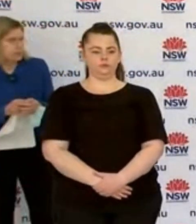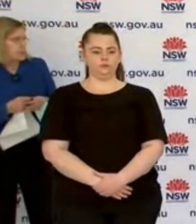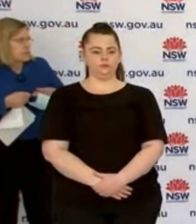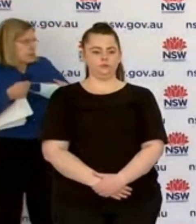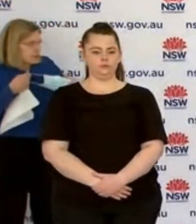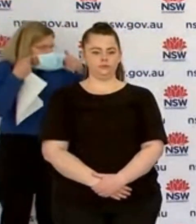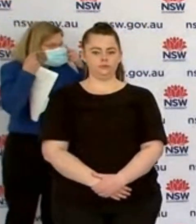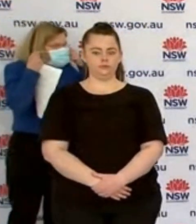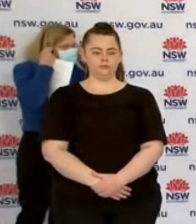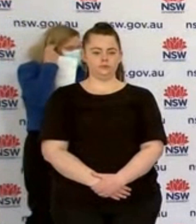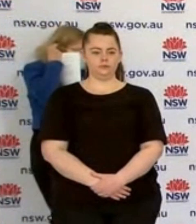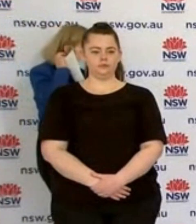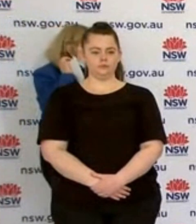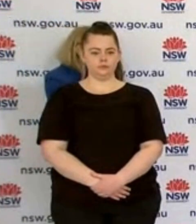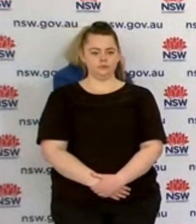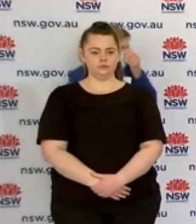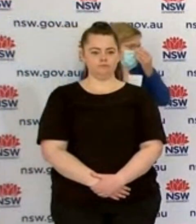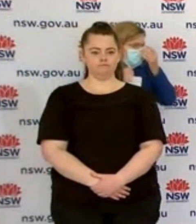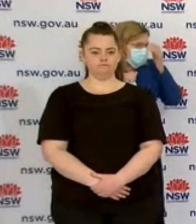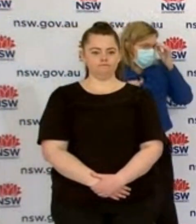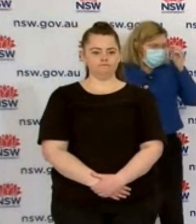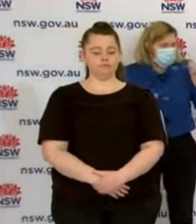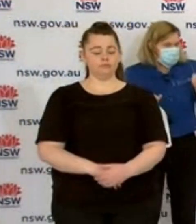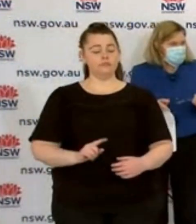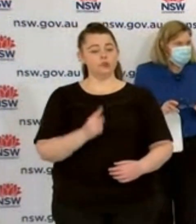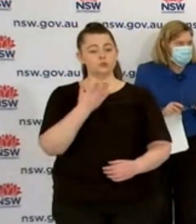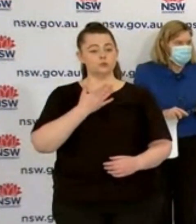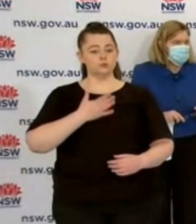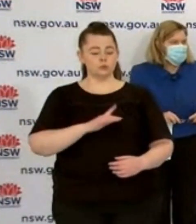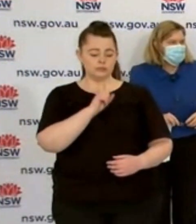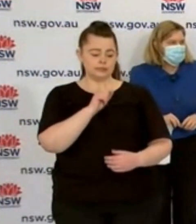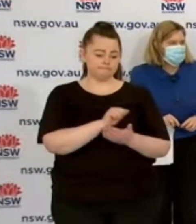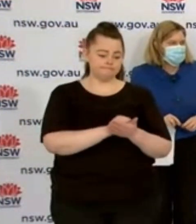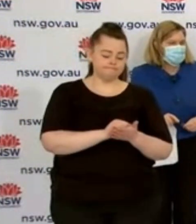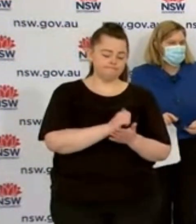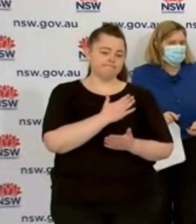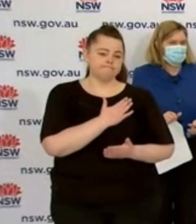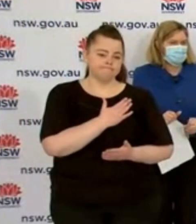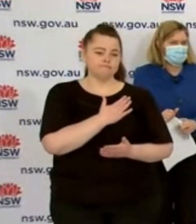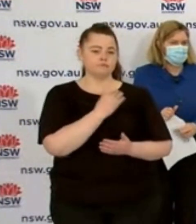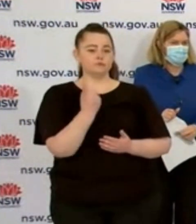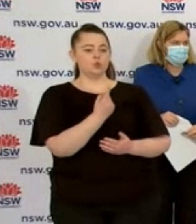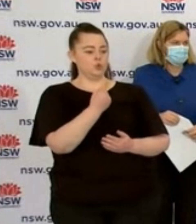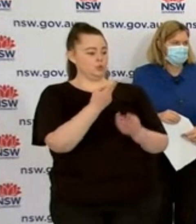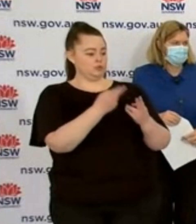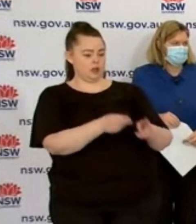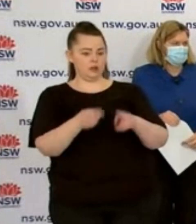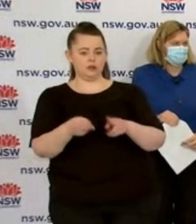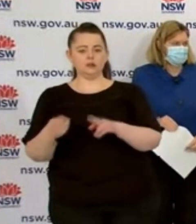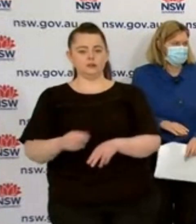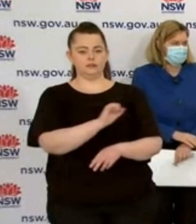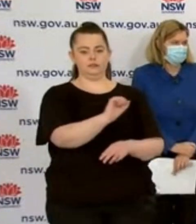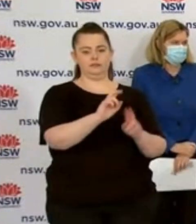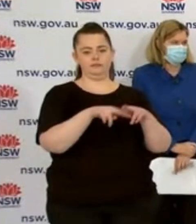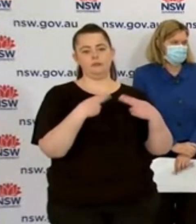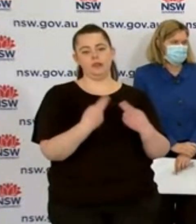Well, thank you. Can I also start by passing on condolences to those families that overnight lost loved ones in this